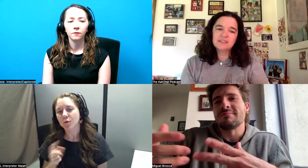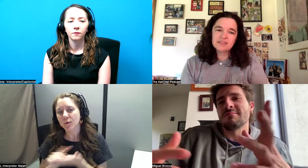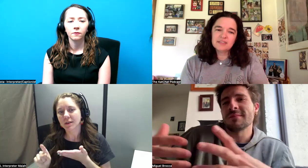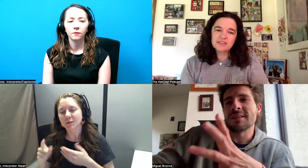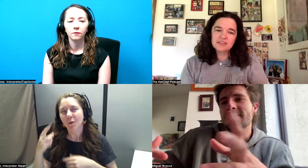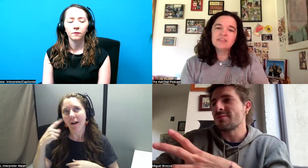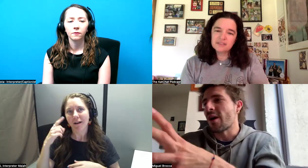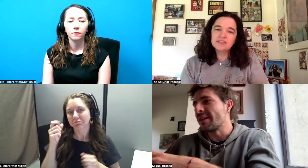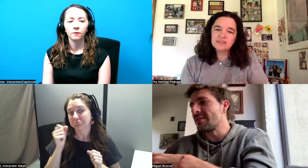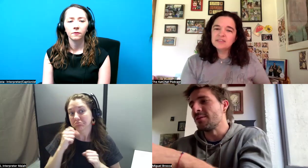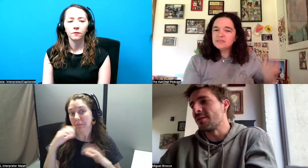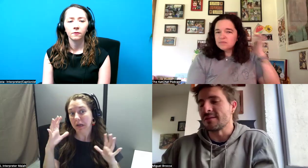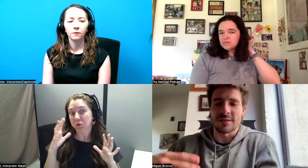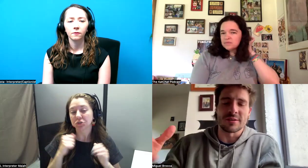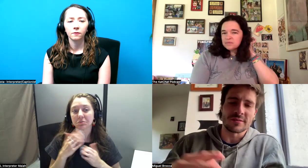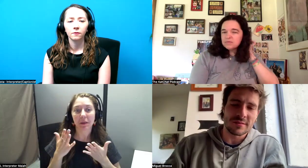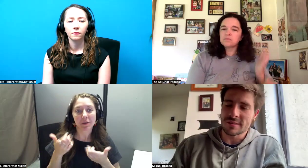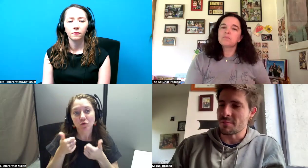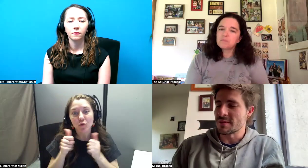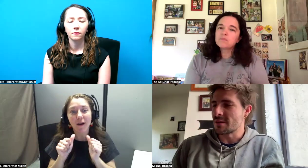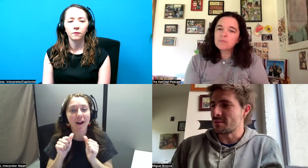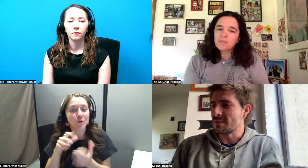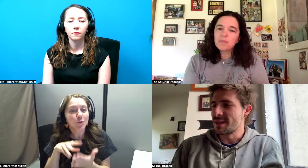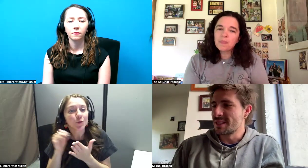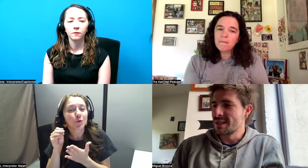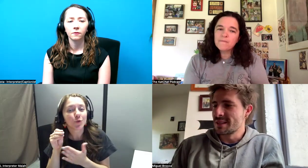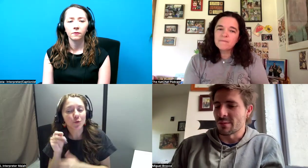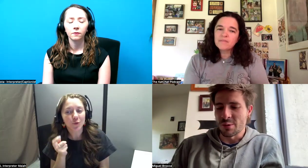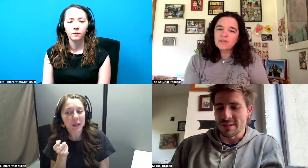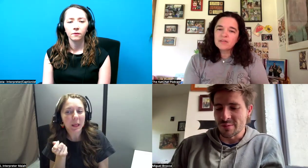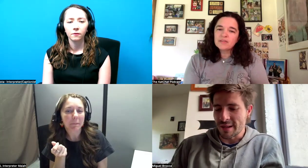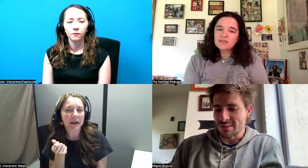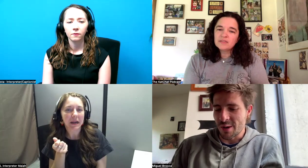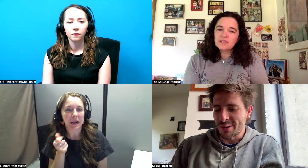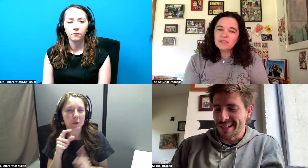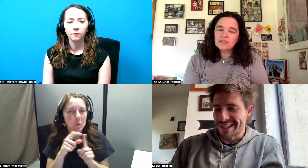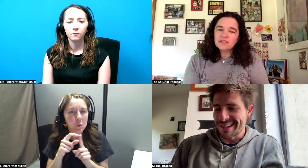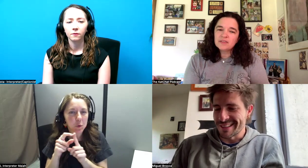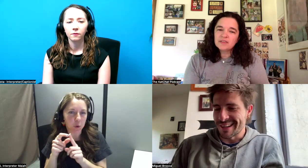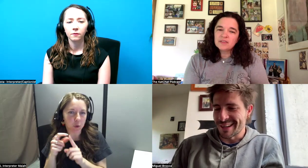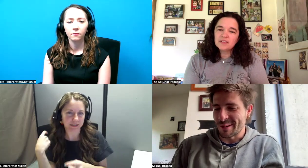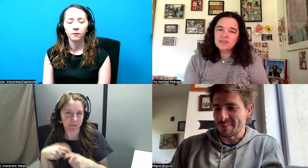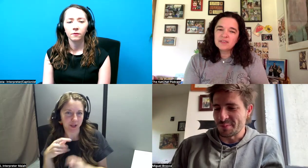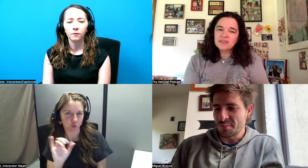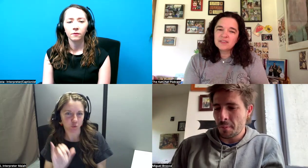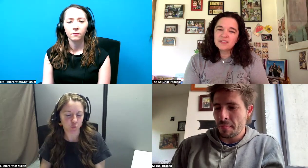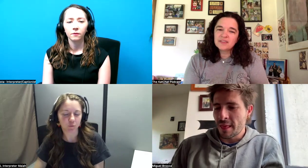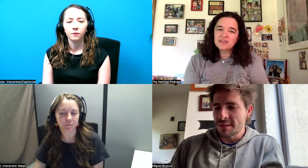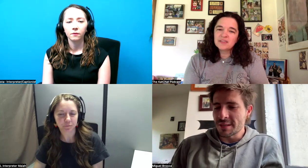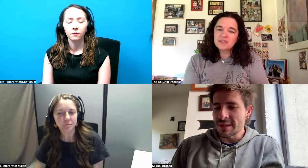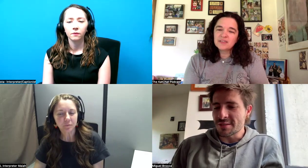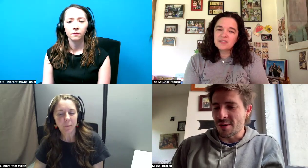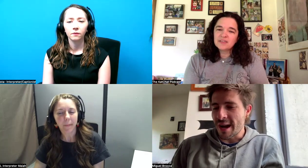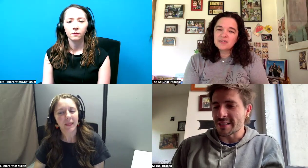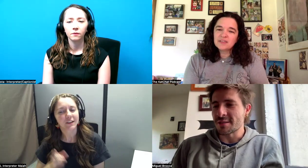they tried to and learn some words in Spanish as well. And